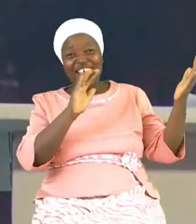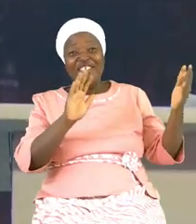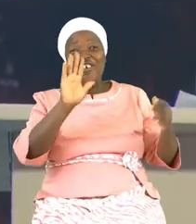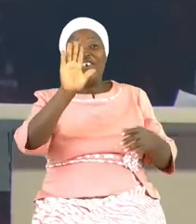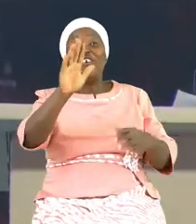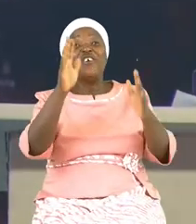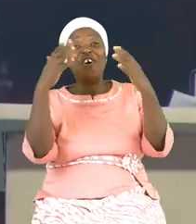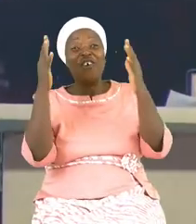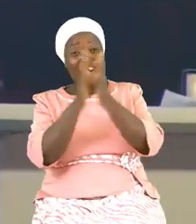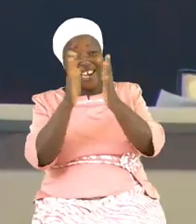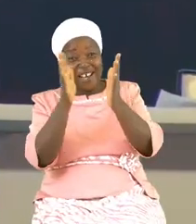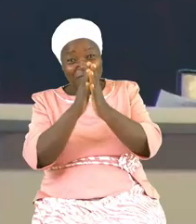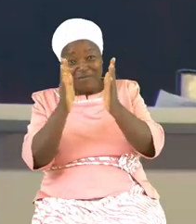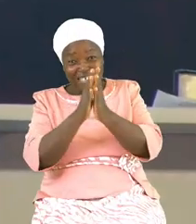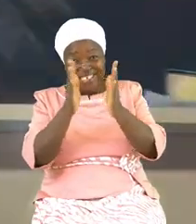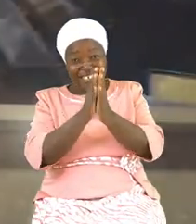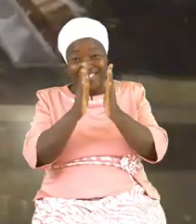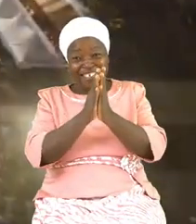clapping,